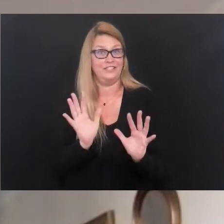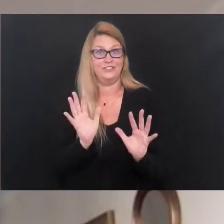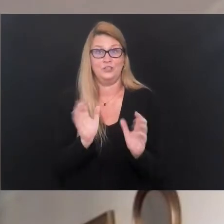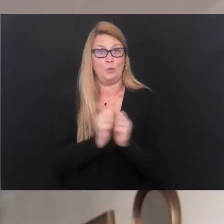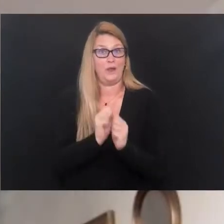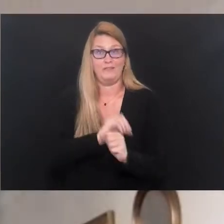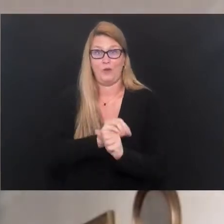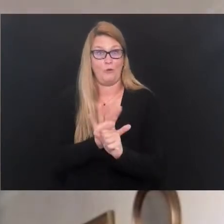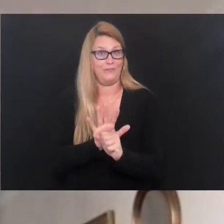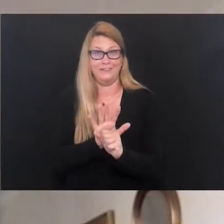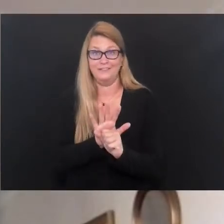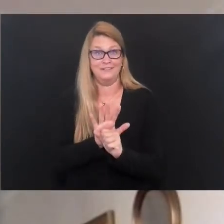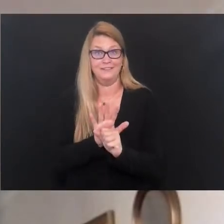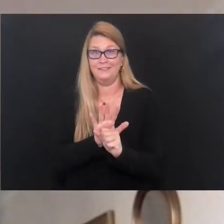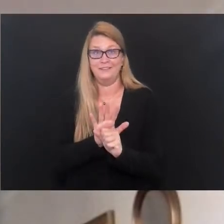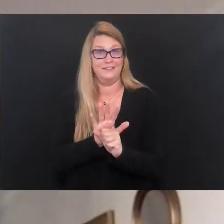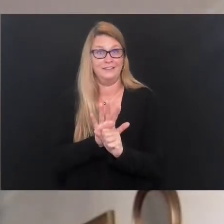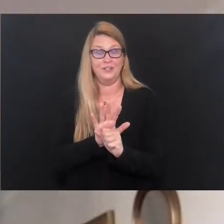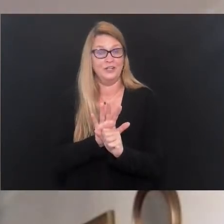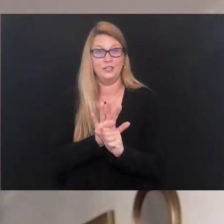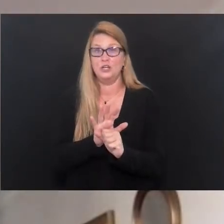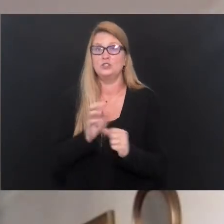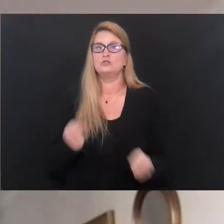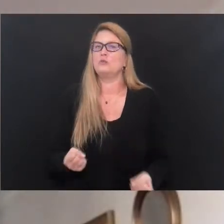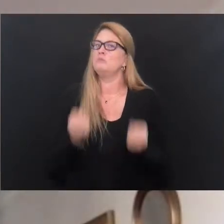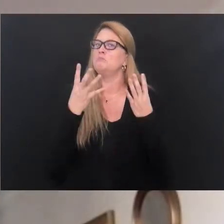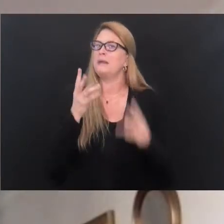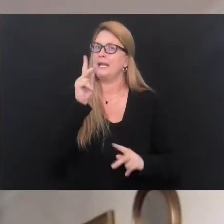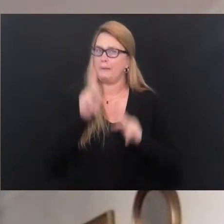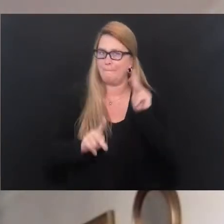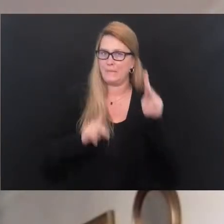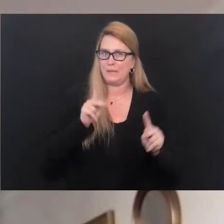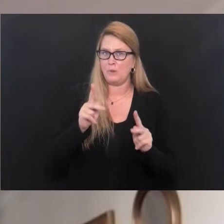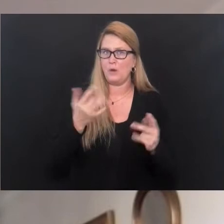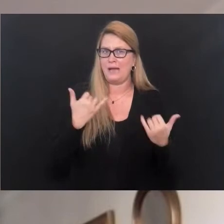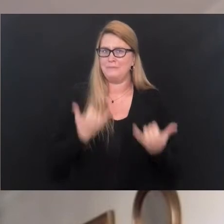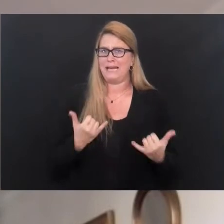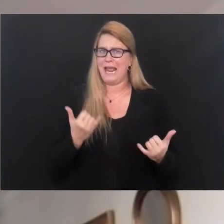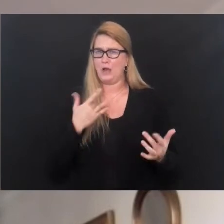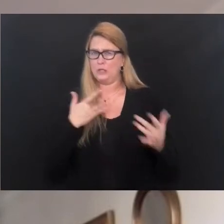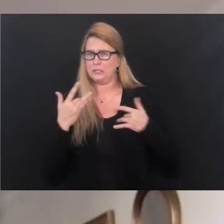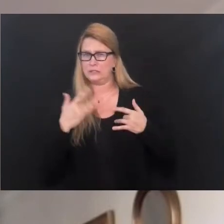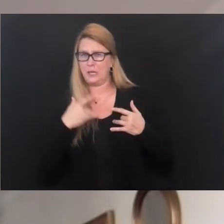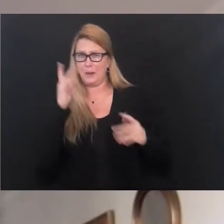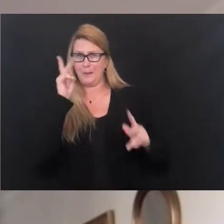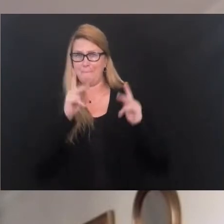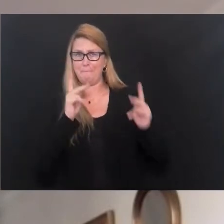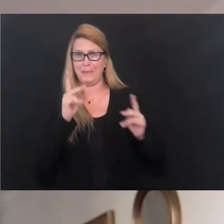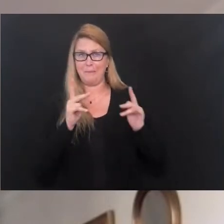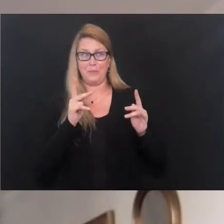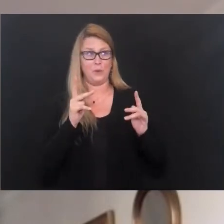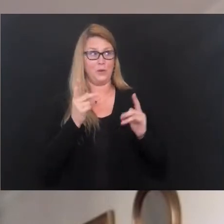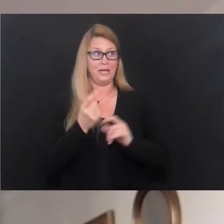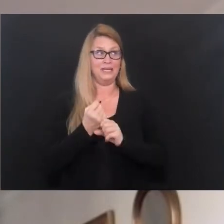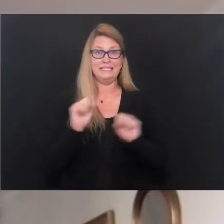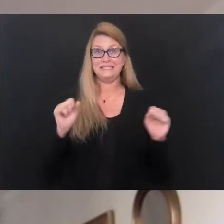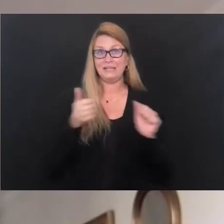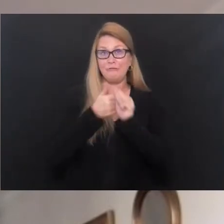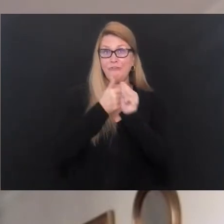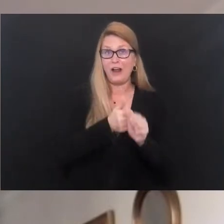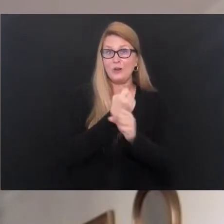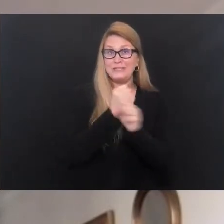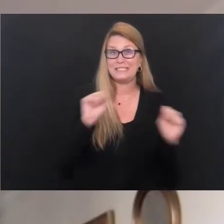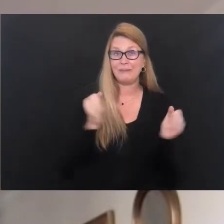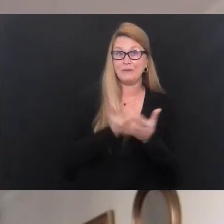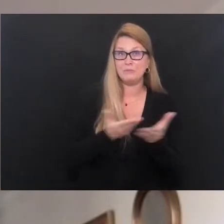this virus. And so for many people, I'm worried that they're starting to let their guard down a little bit. We know that the